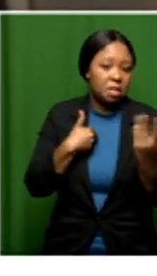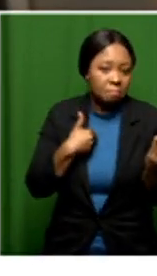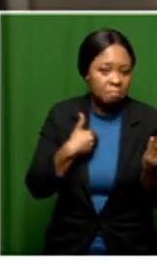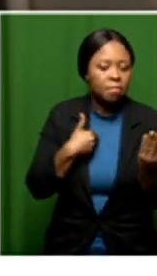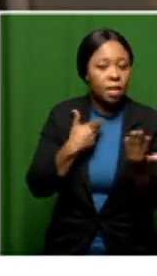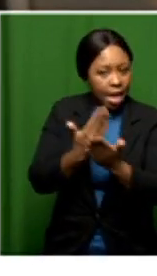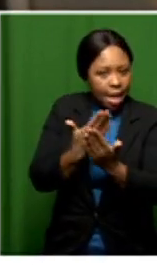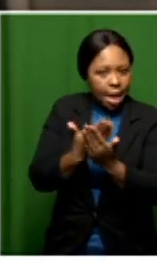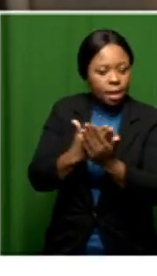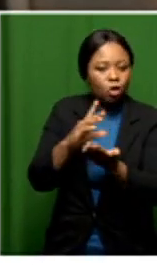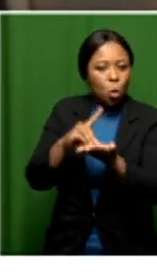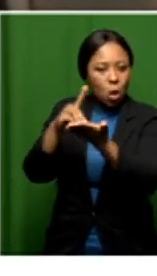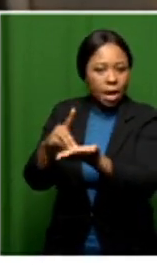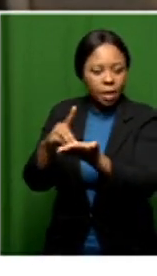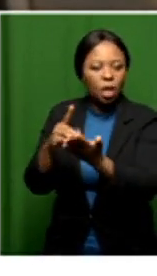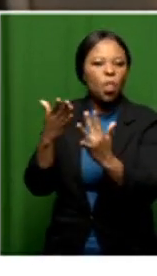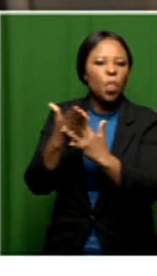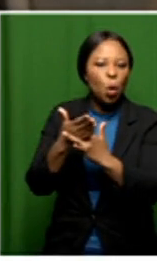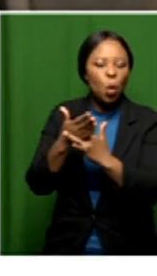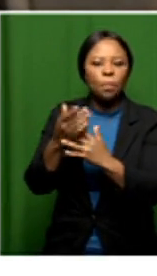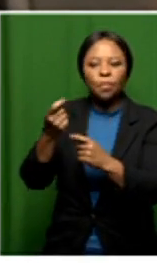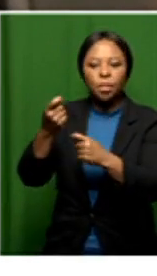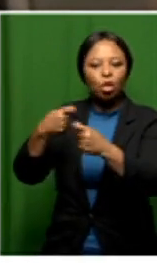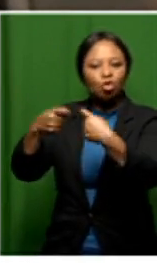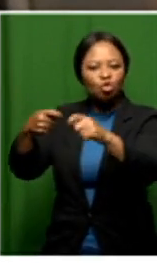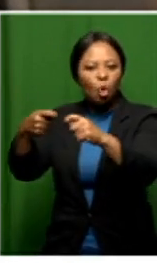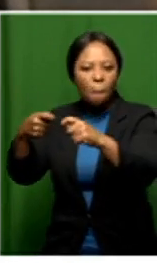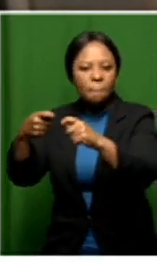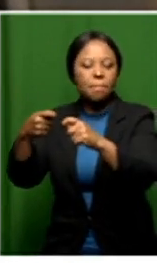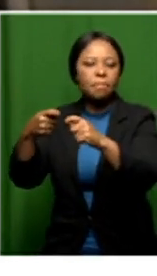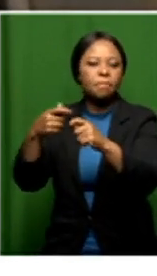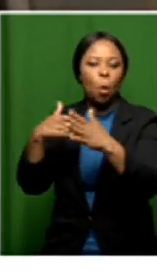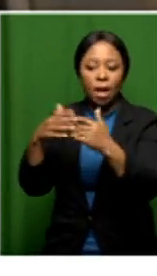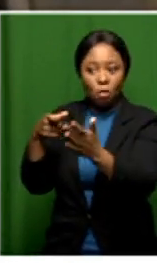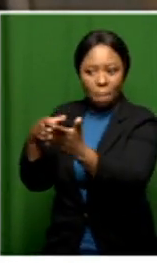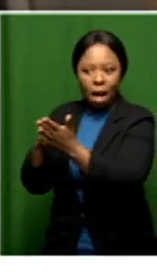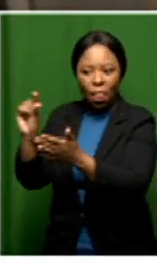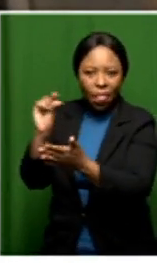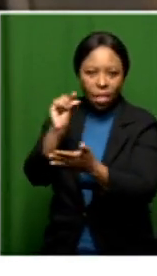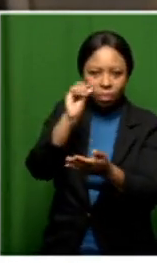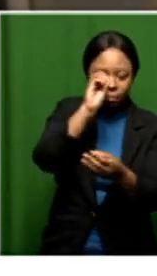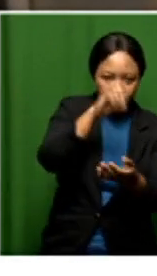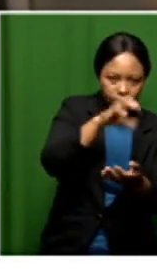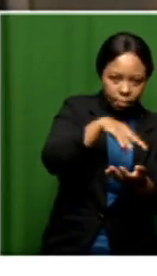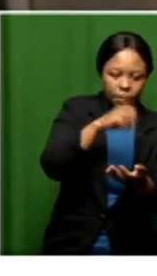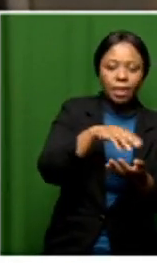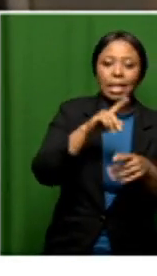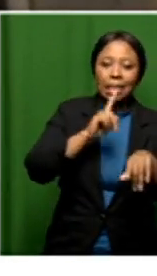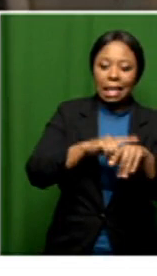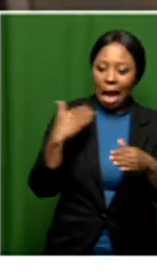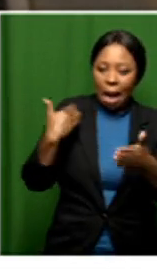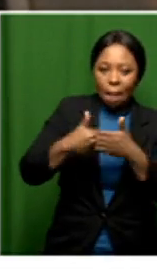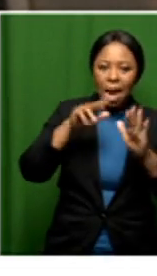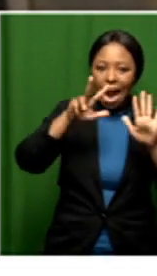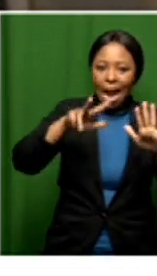to donate through retail stores, whatever little we can. So over the time, in the 18 months that we've been